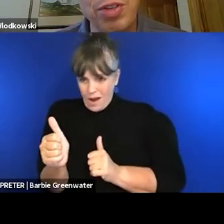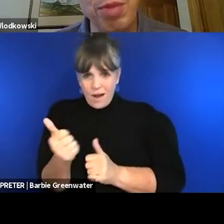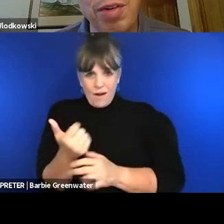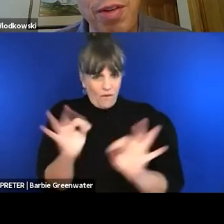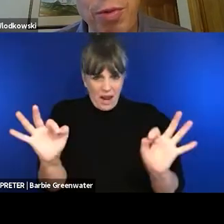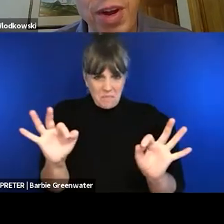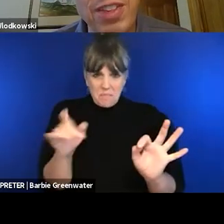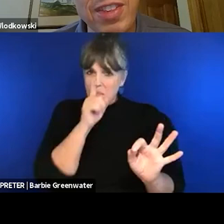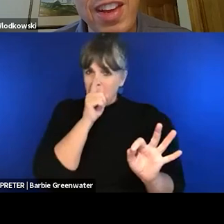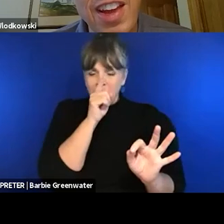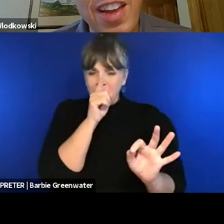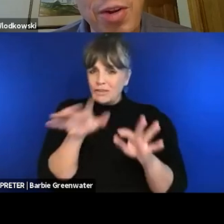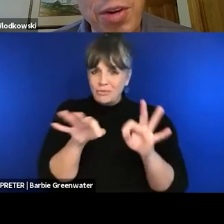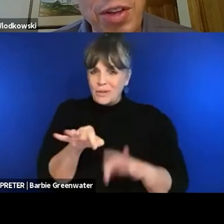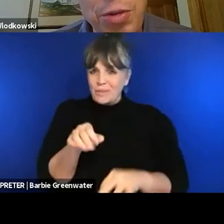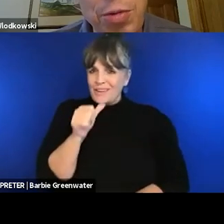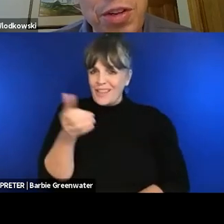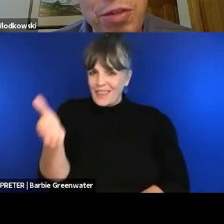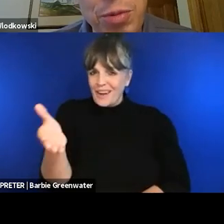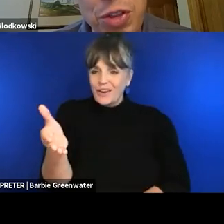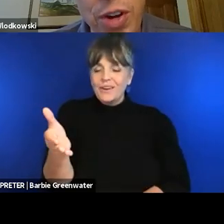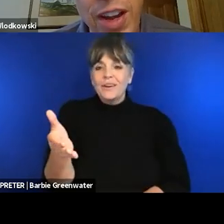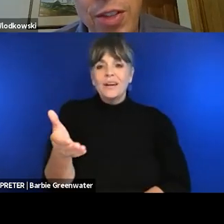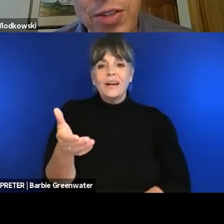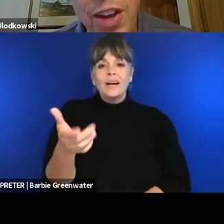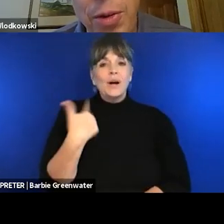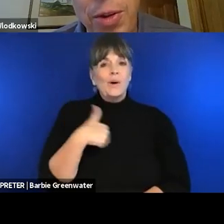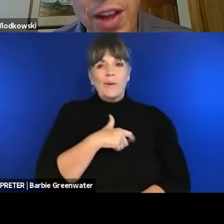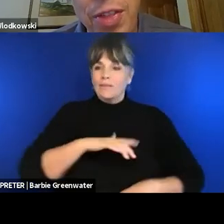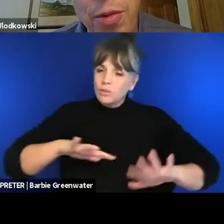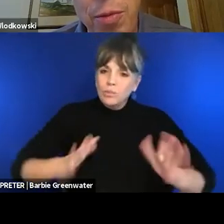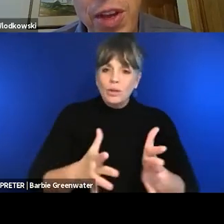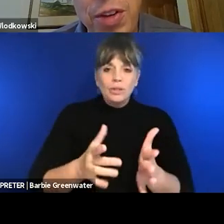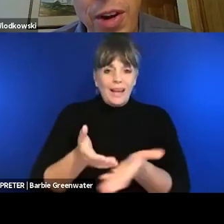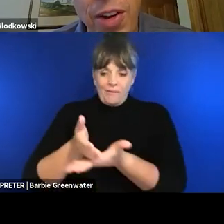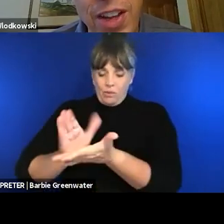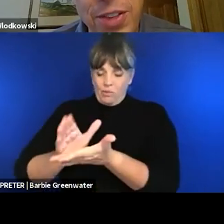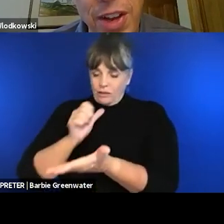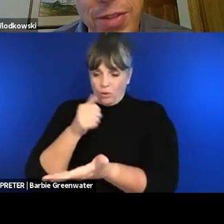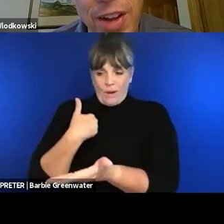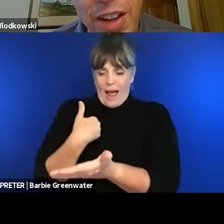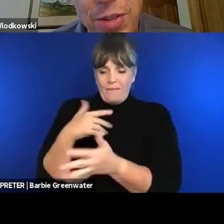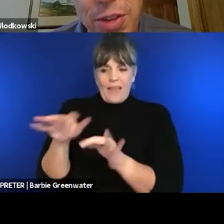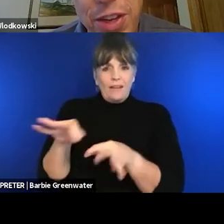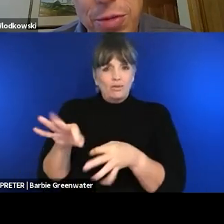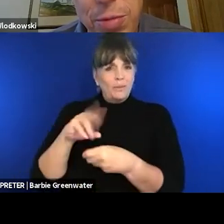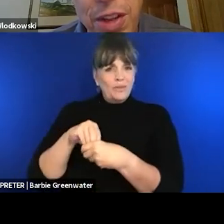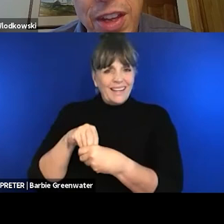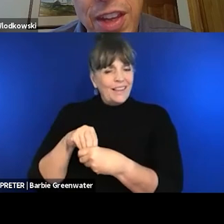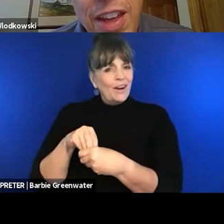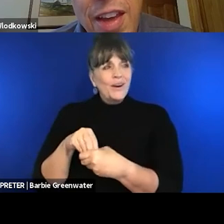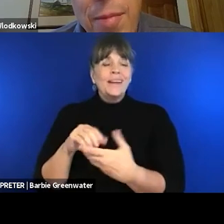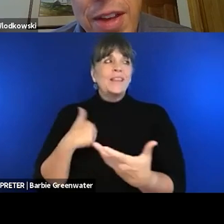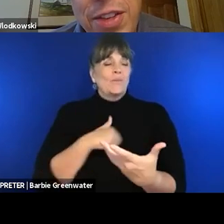push, but if the rights don't include the description track, there's not a whole lot that we can do. Our hands are kind of tied. So this gets